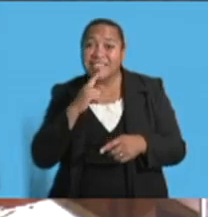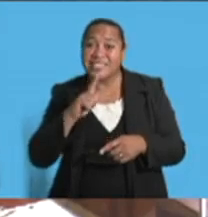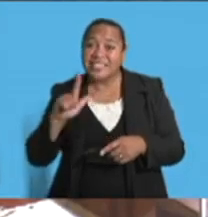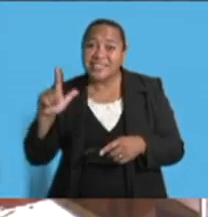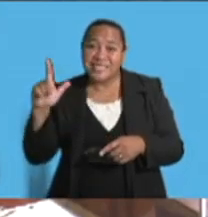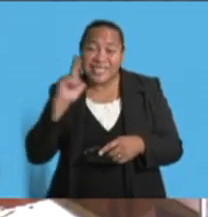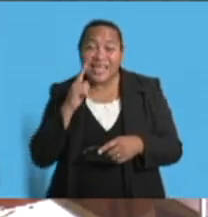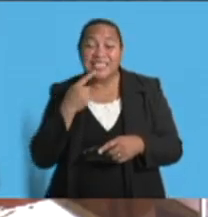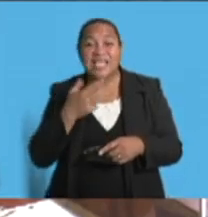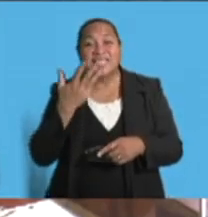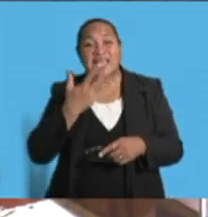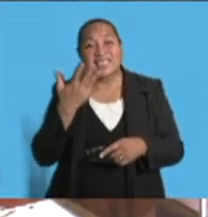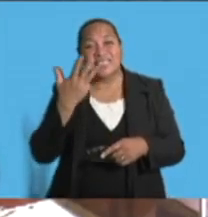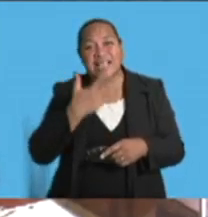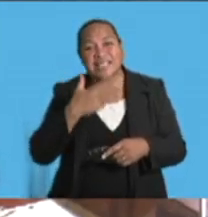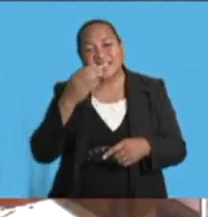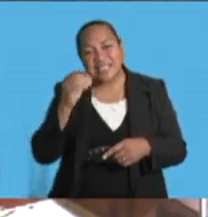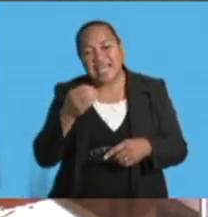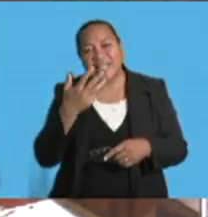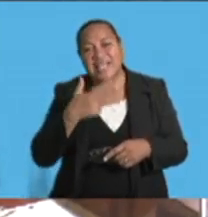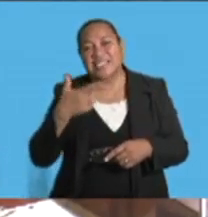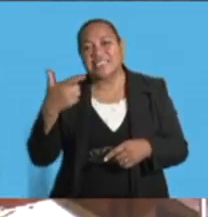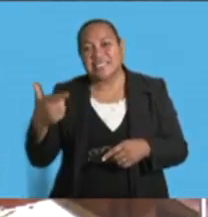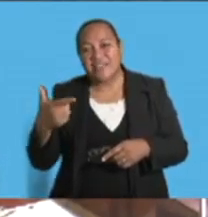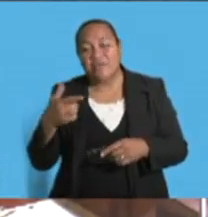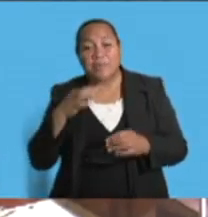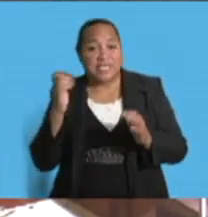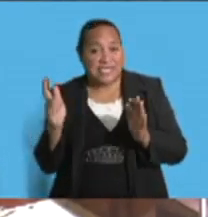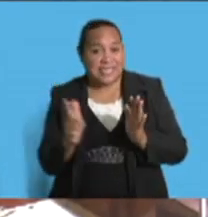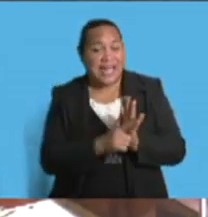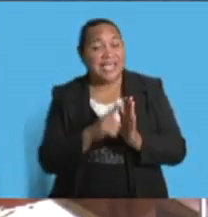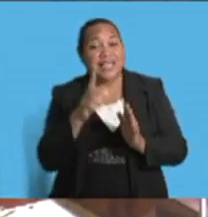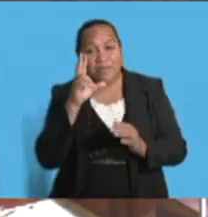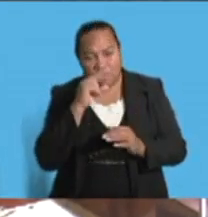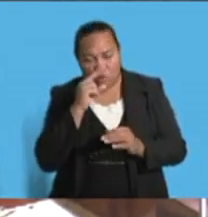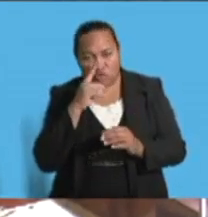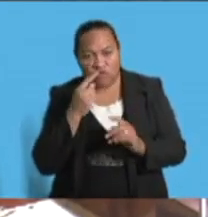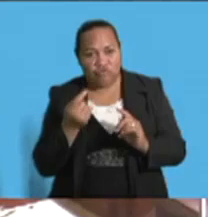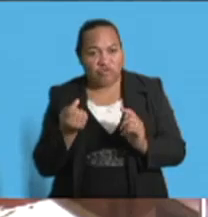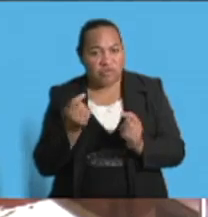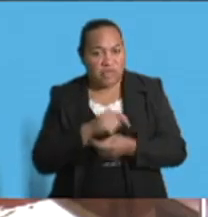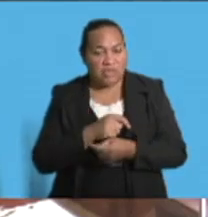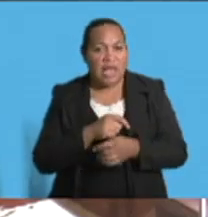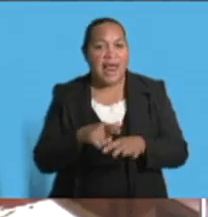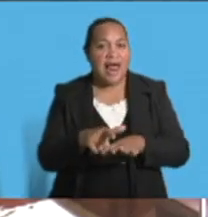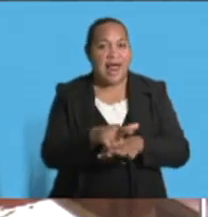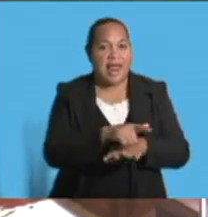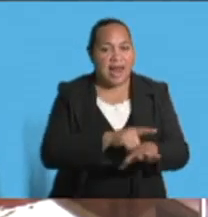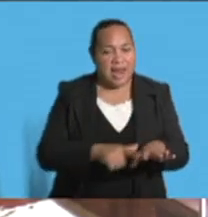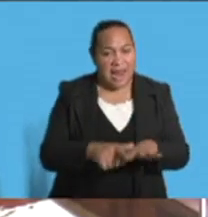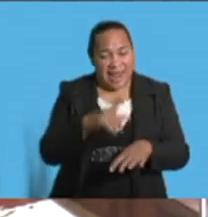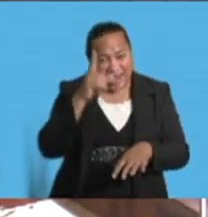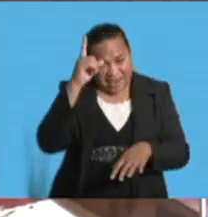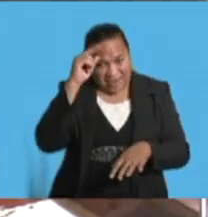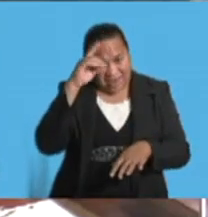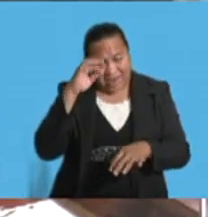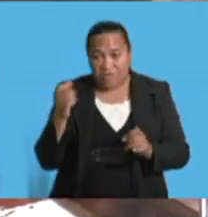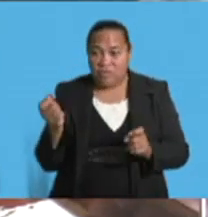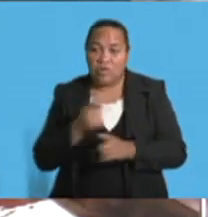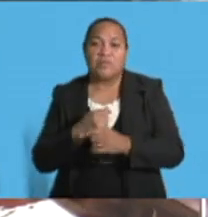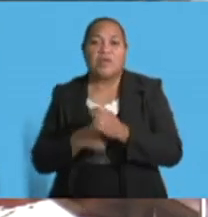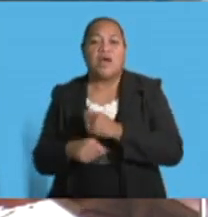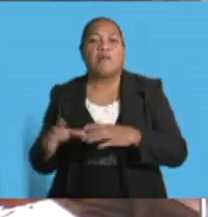the 1990 and 1997 Constitution made it legally possible to convert Ethiopia land to freehold, as was done in Denrau and Momi